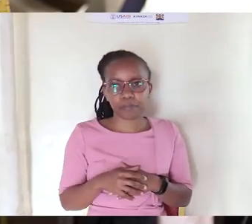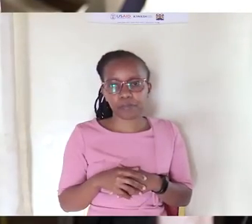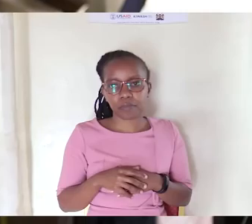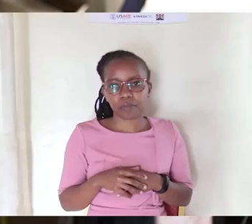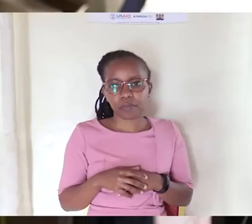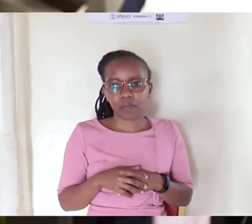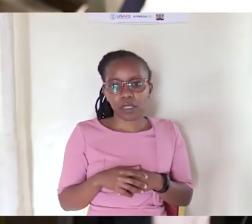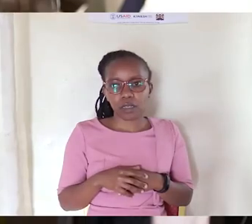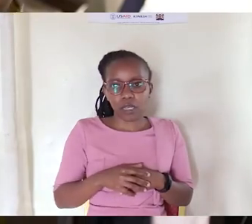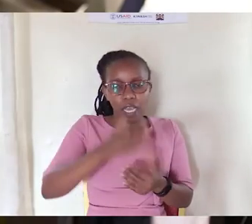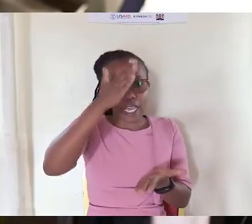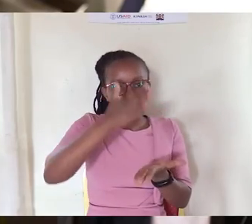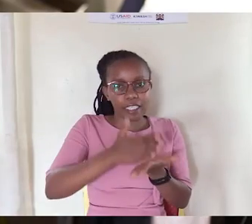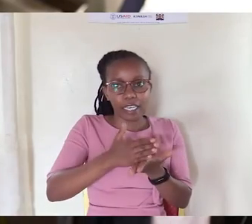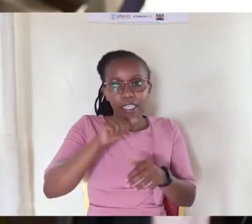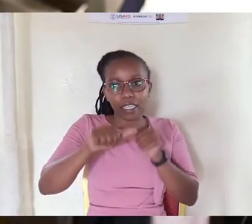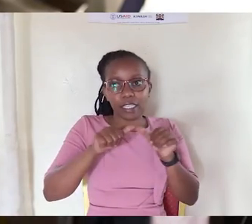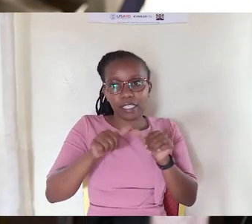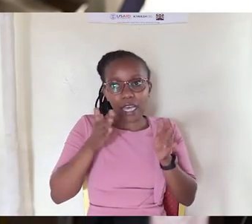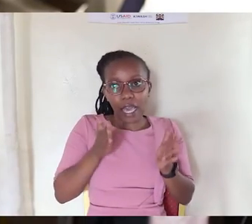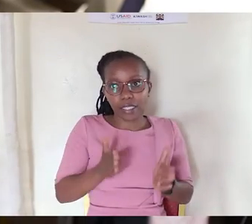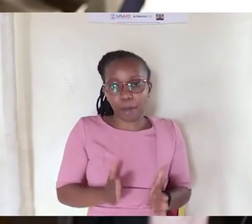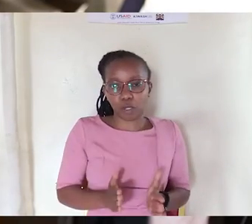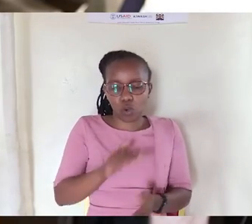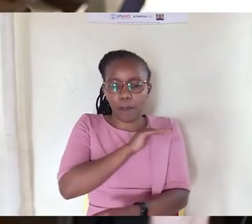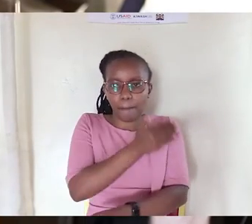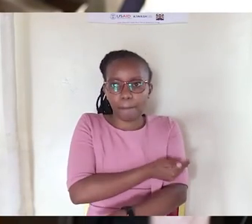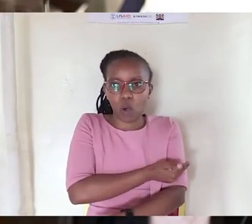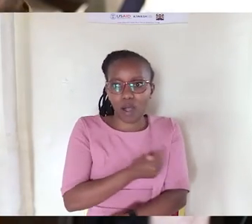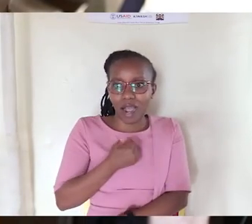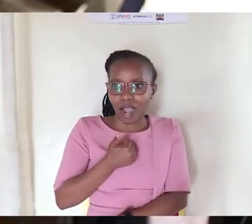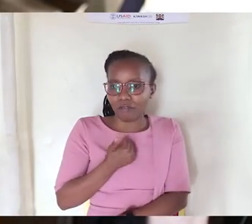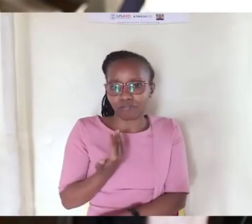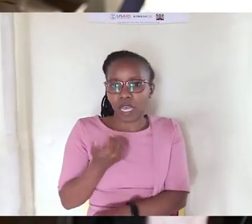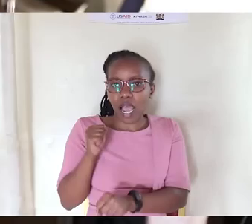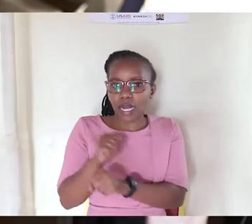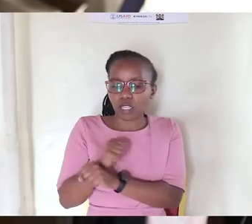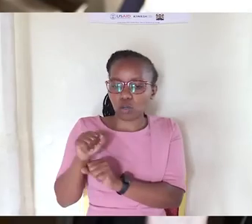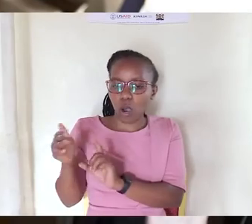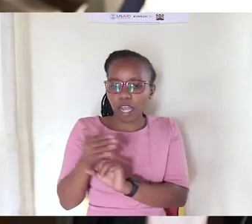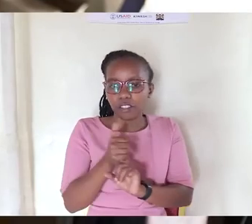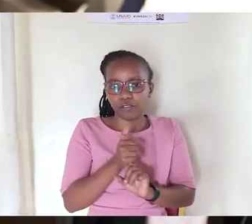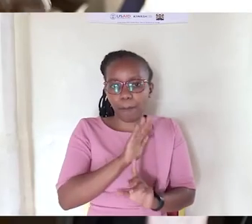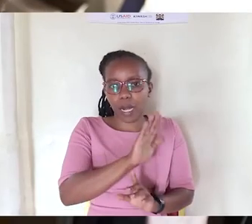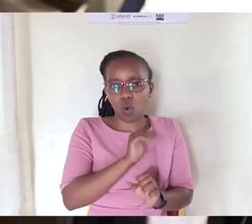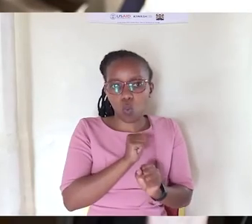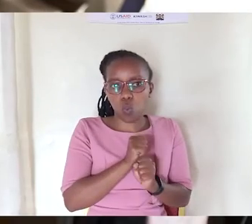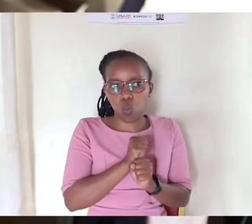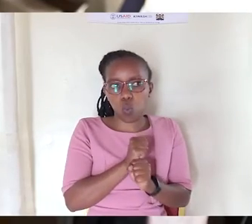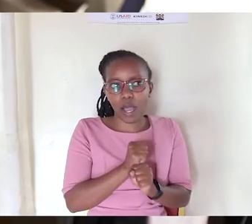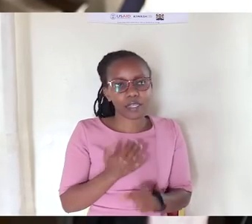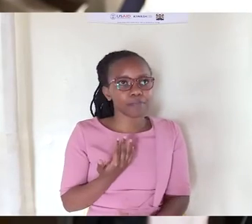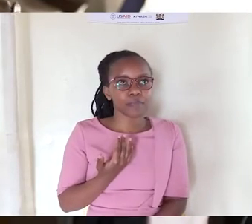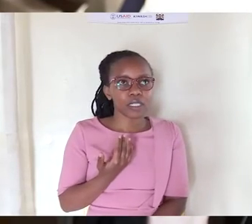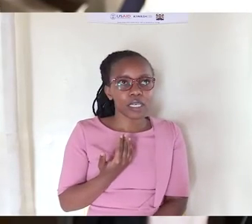That integrity is about a person who is in a position of power and is not able to fulfill their work. So we're asking